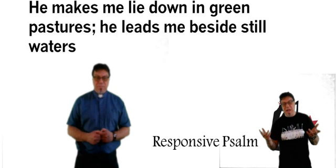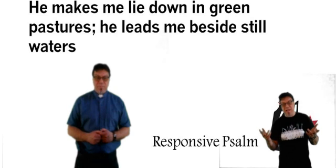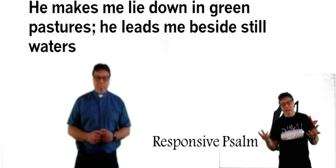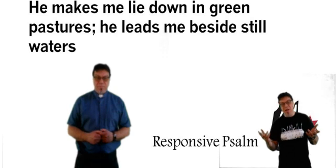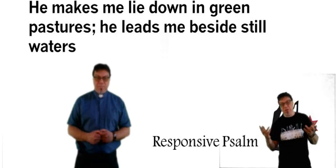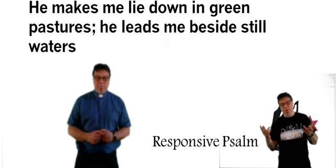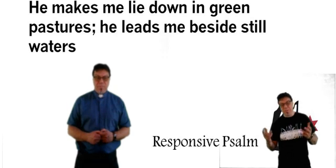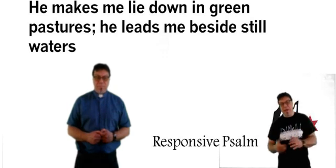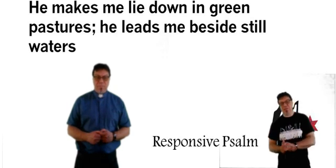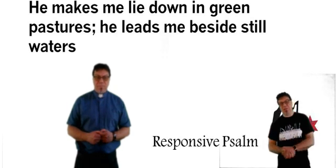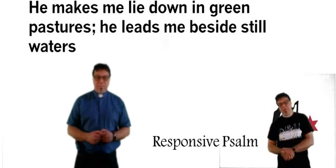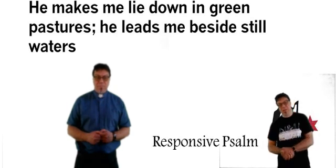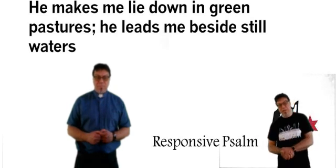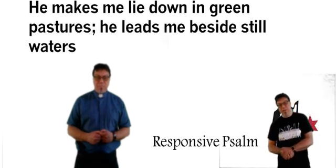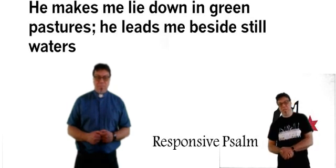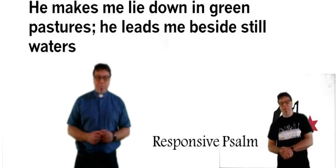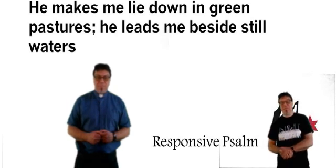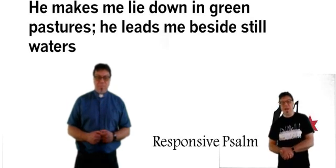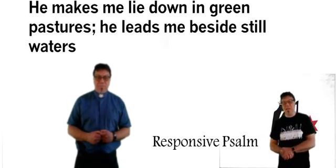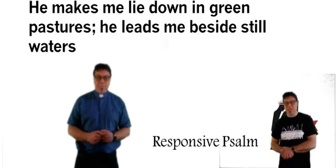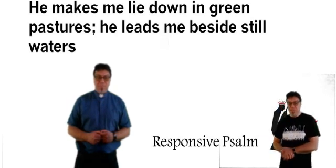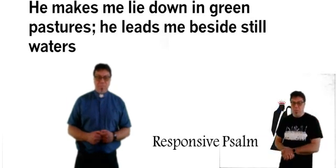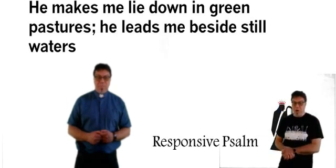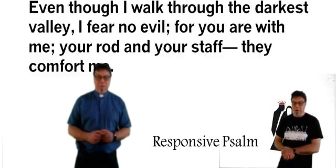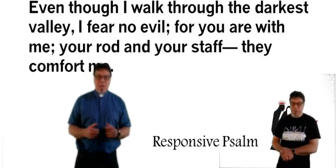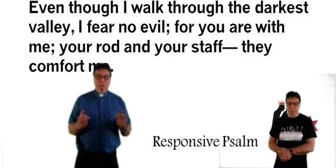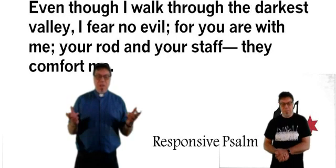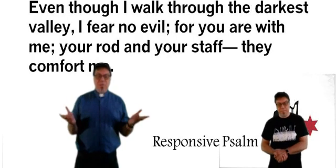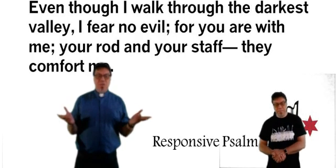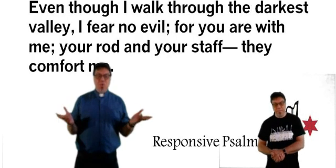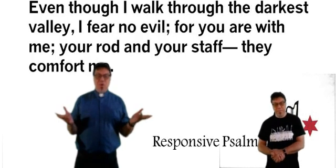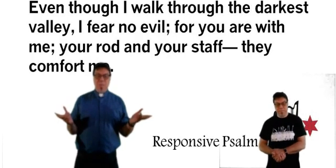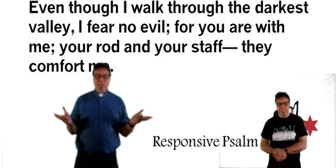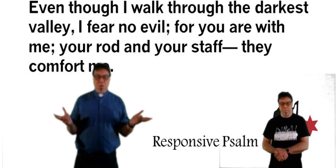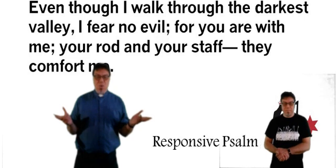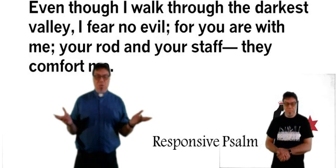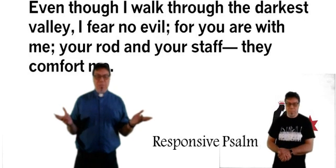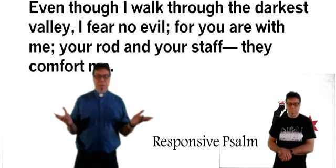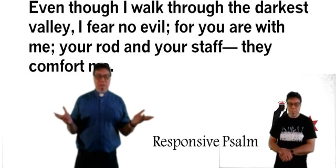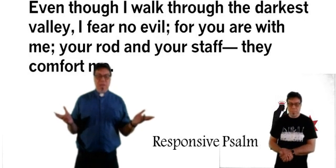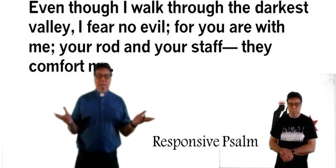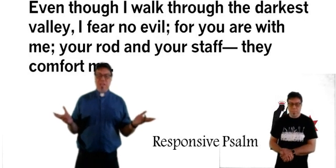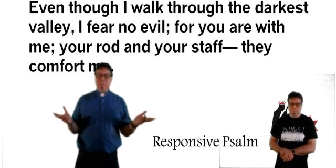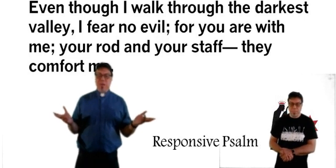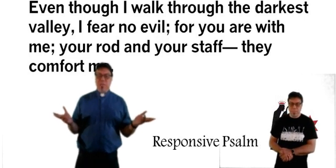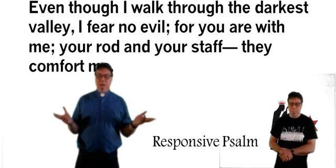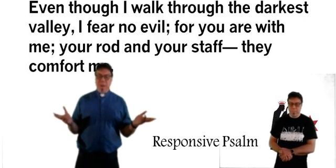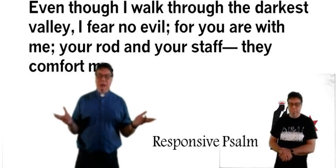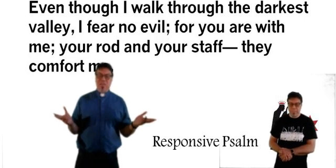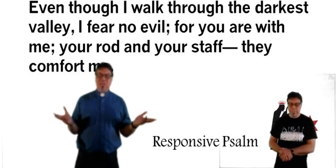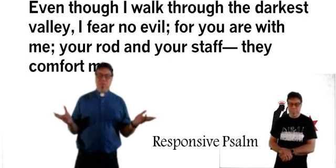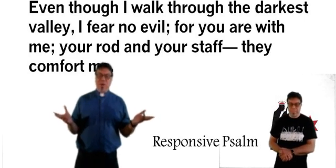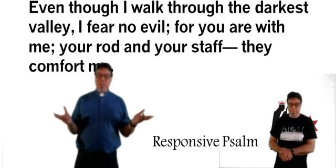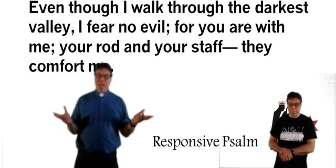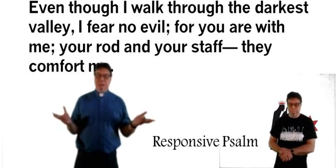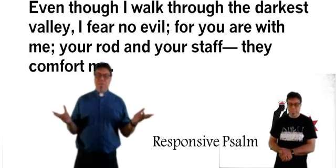me lie down in green pastures. He leads me beside still waters. He restores my soul. He leads me in right